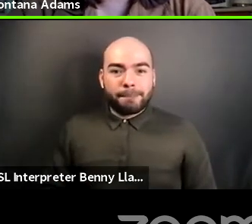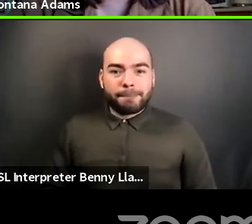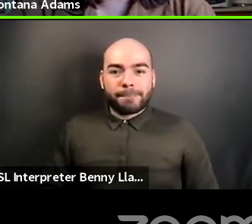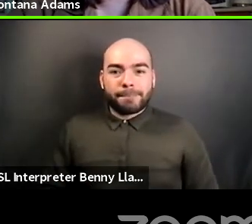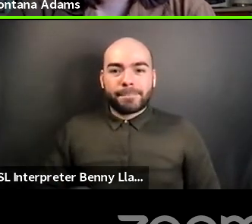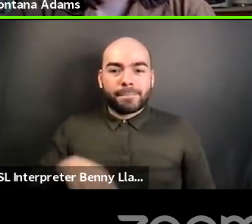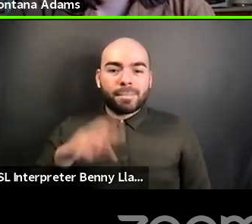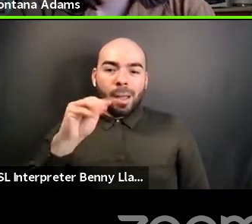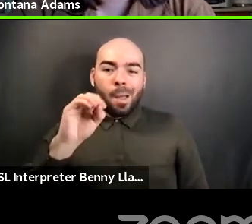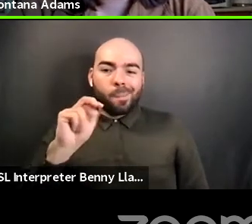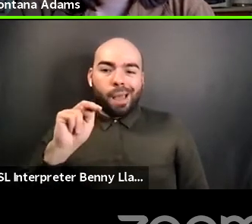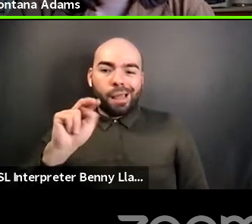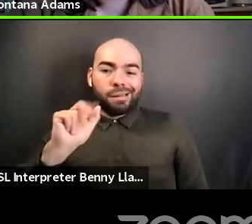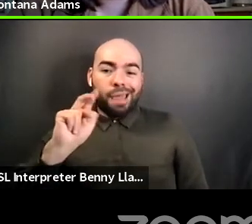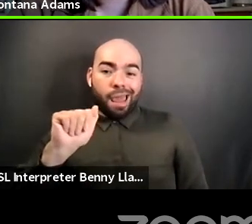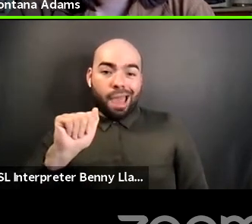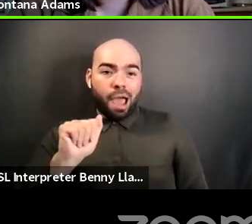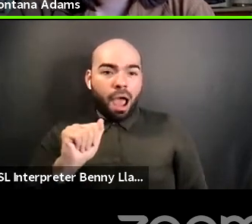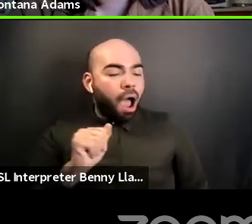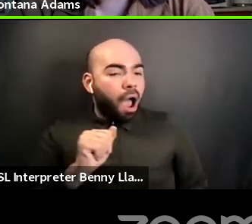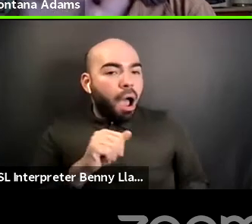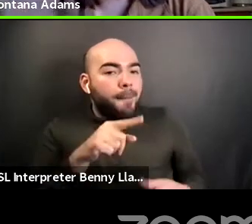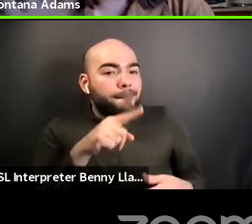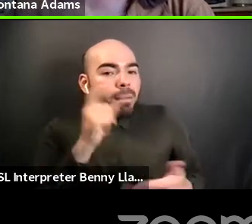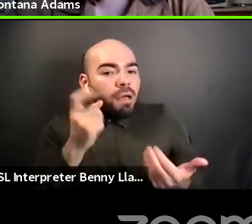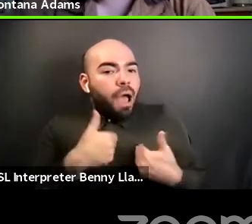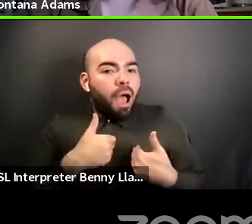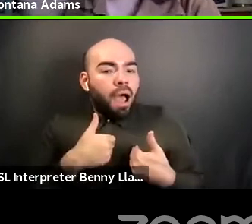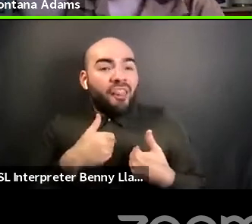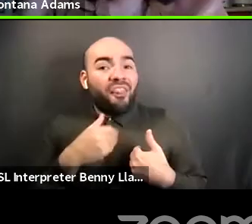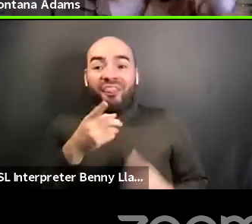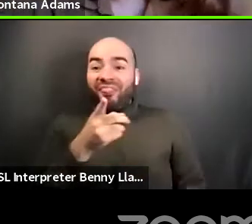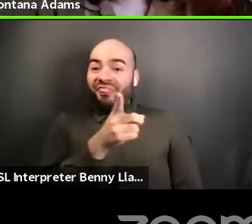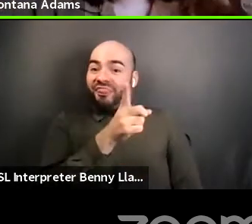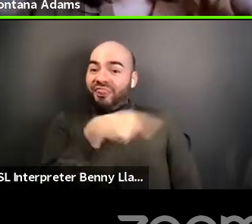It's because always they have this very narrow,